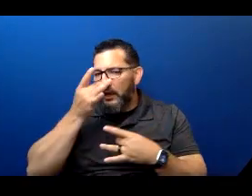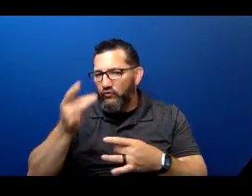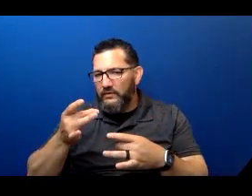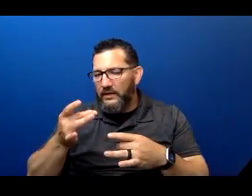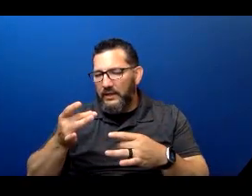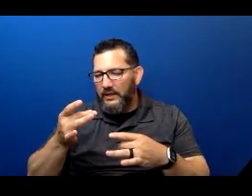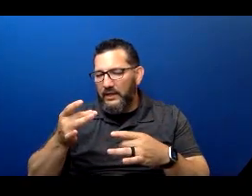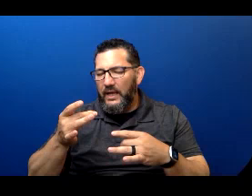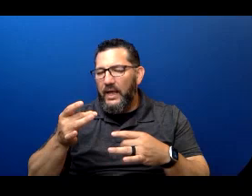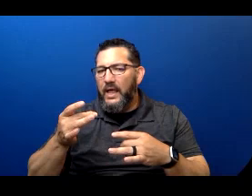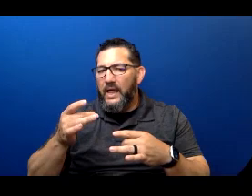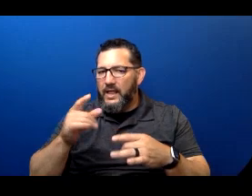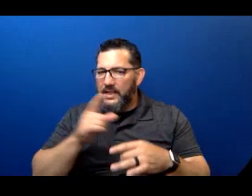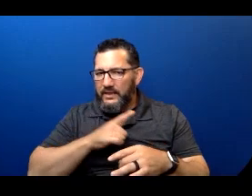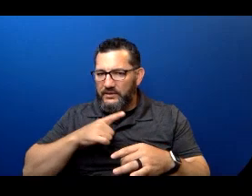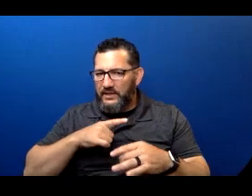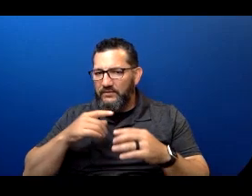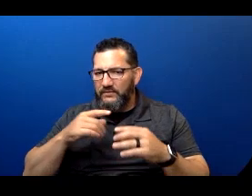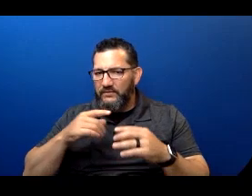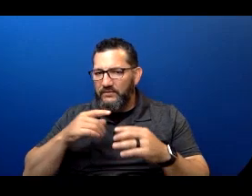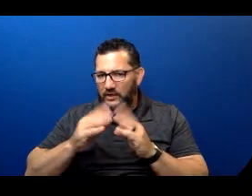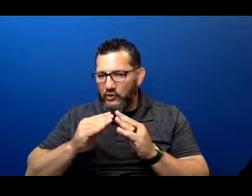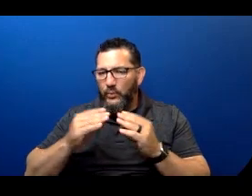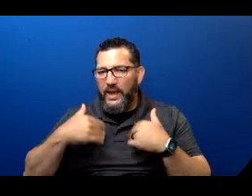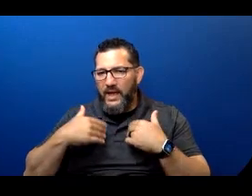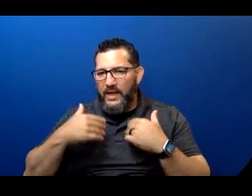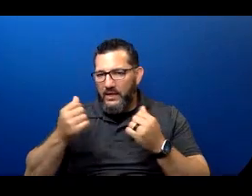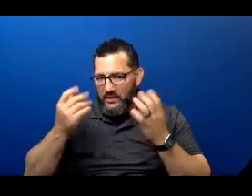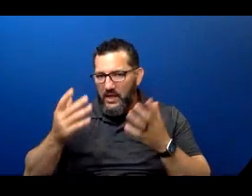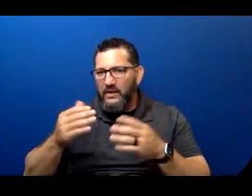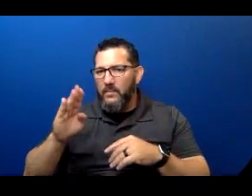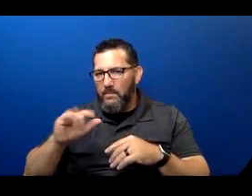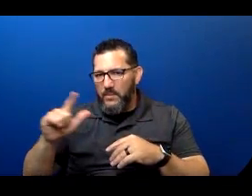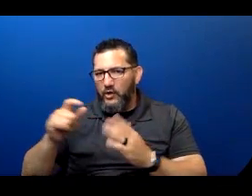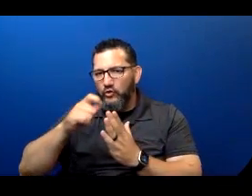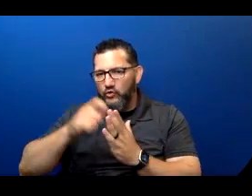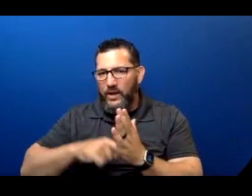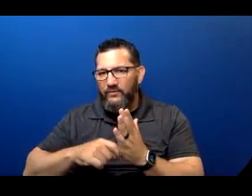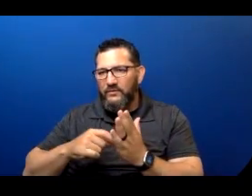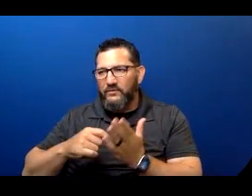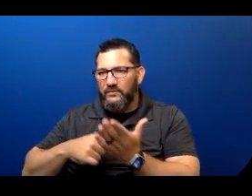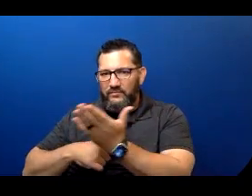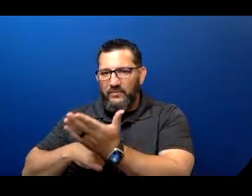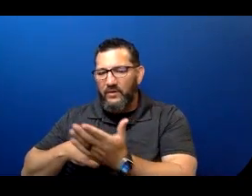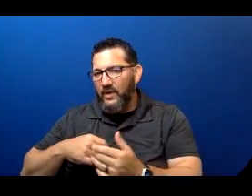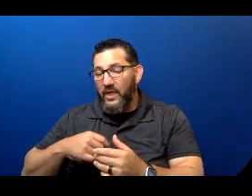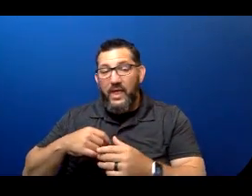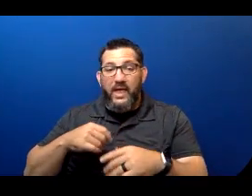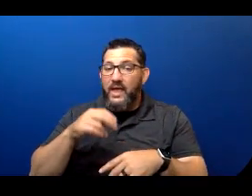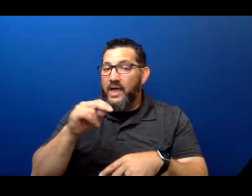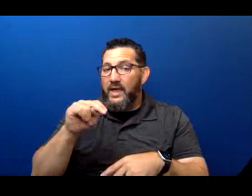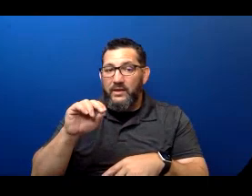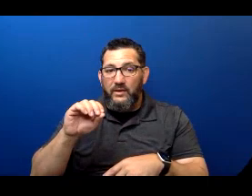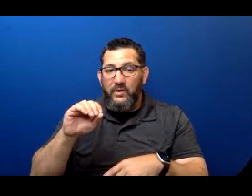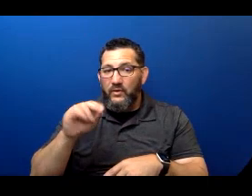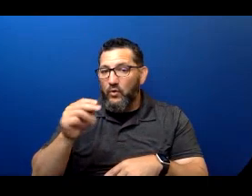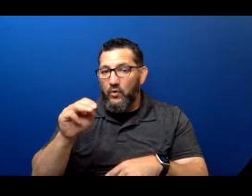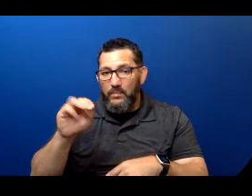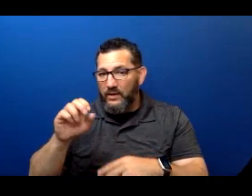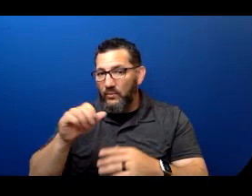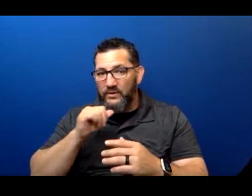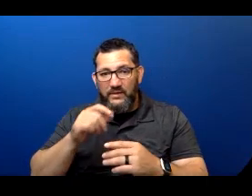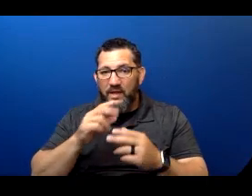It initially produced several bill draft resolutions where NOMHE was either named and or directly